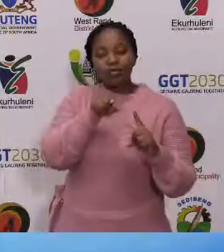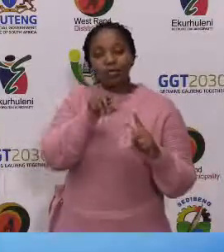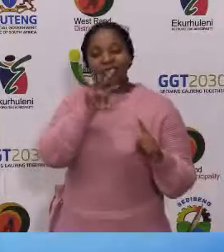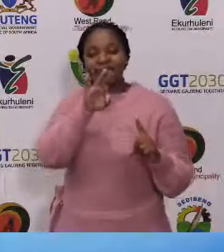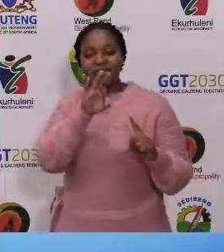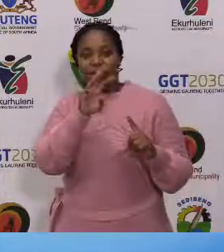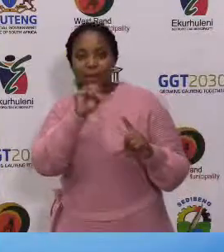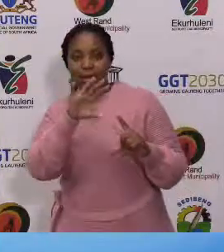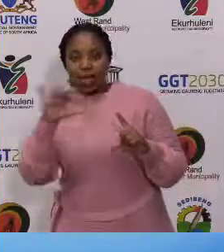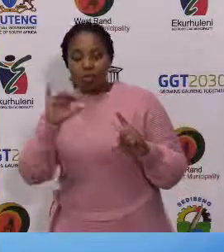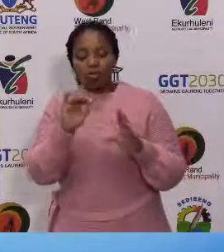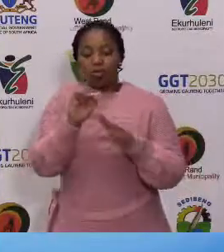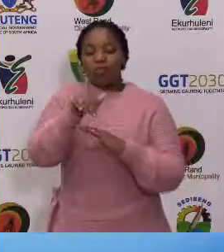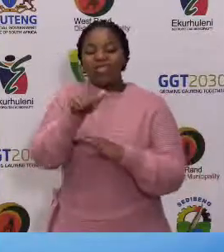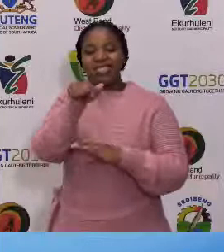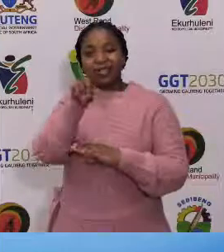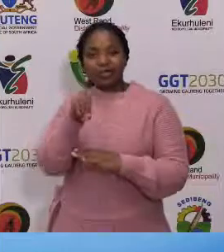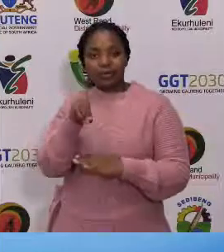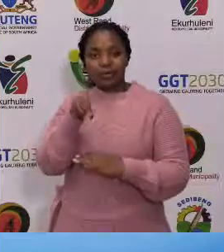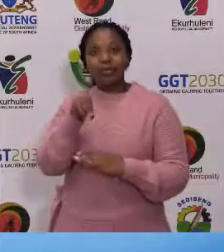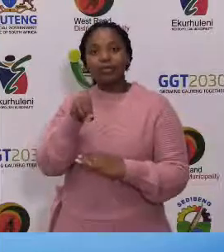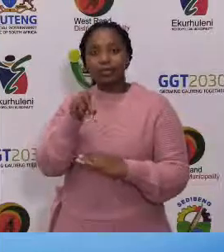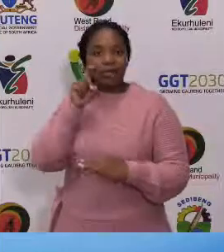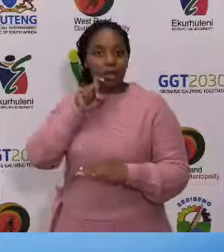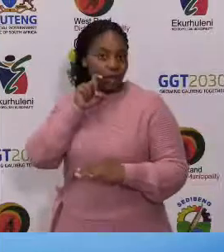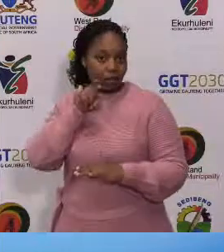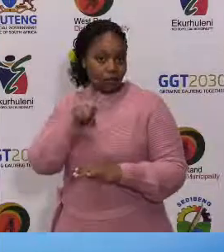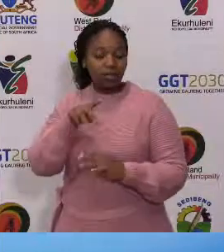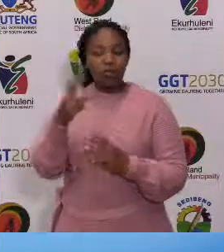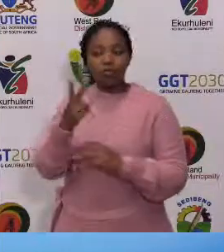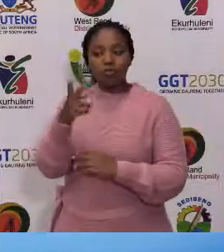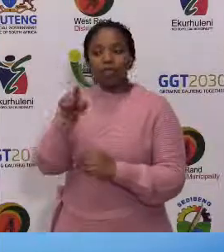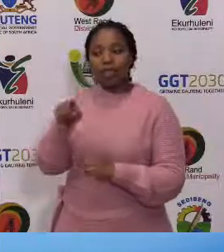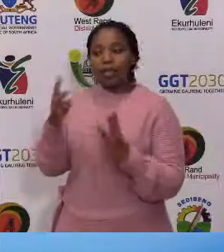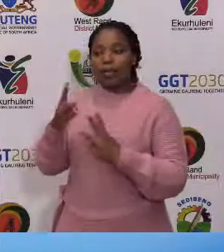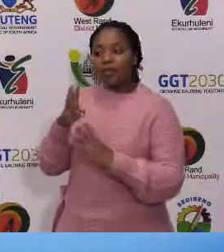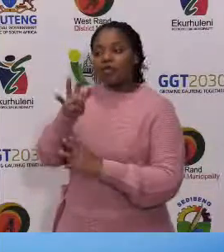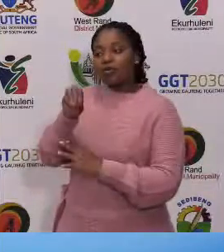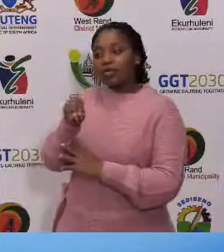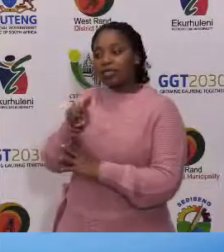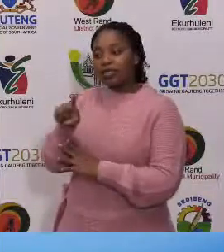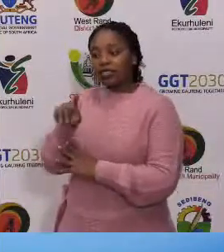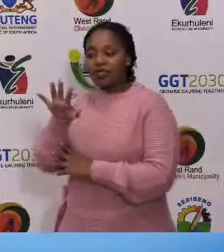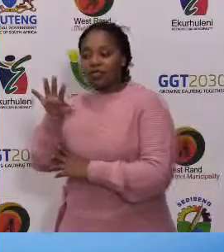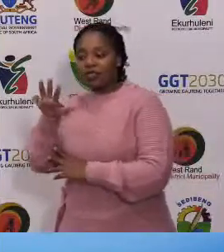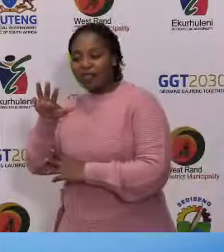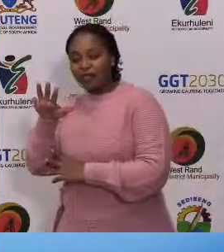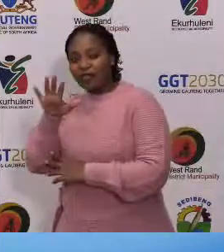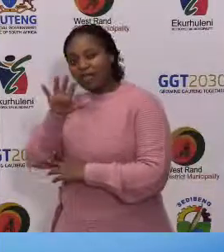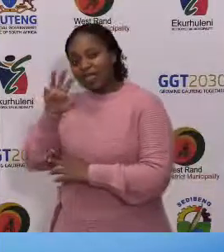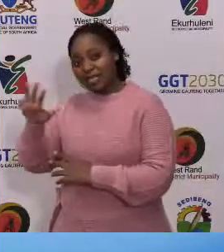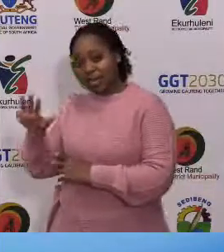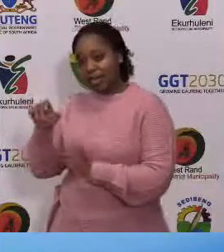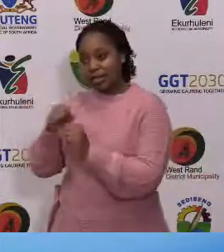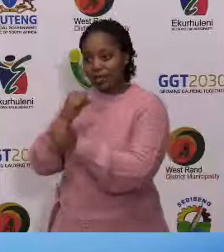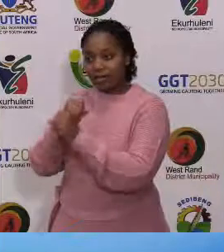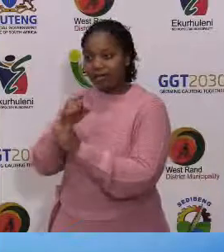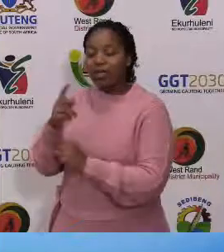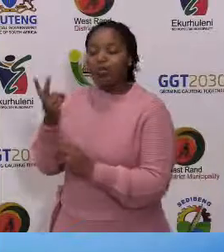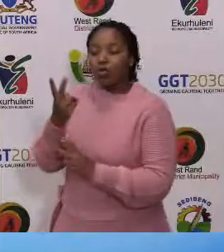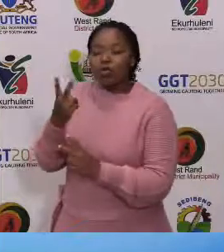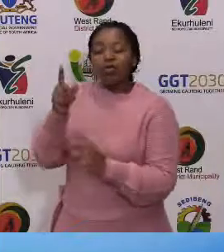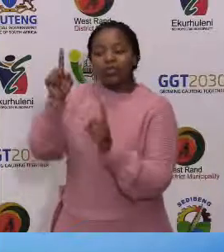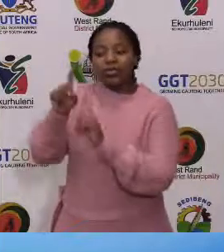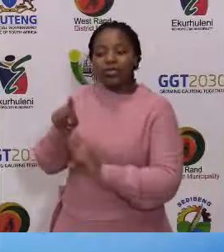above the ages of 60, as well as those that are between the ages of 40 and 59 years, especially those that are living with